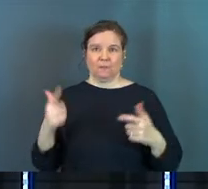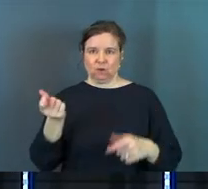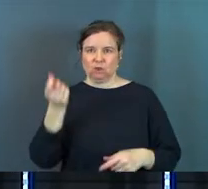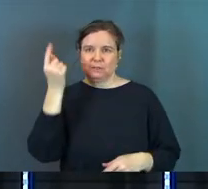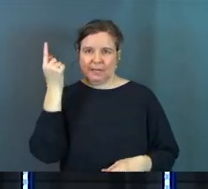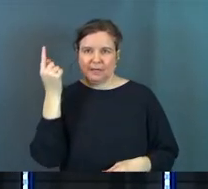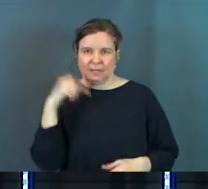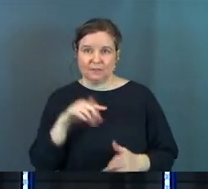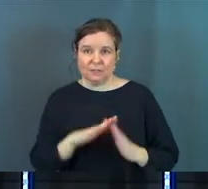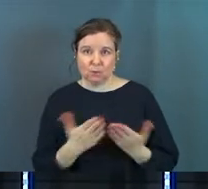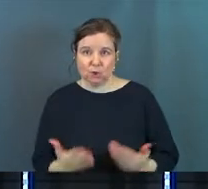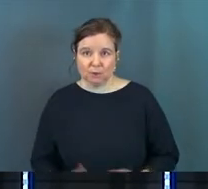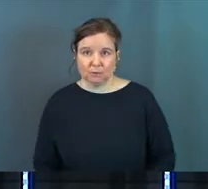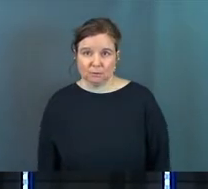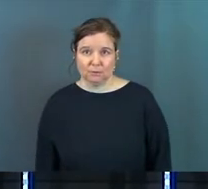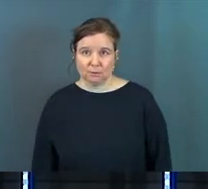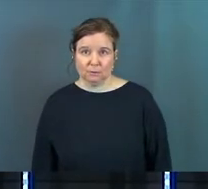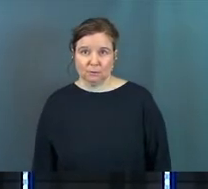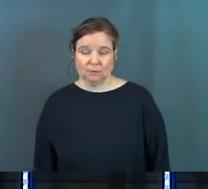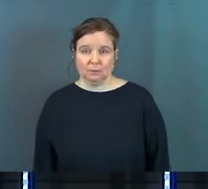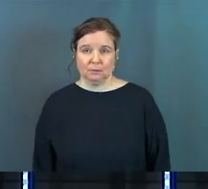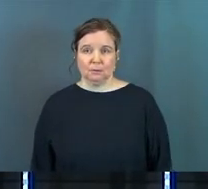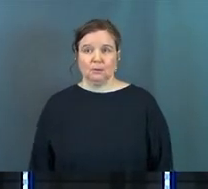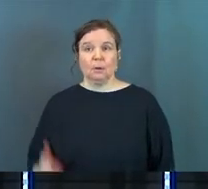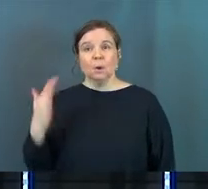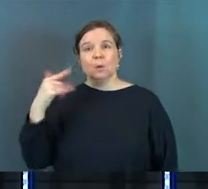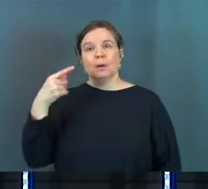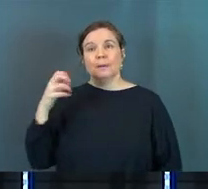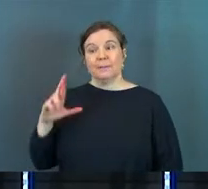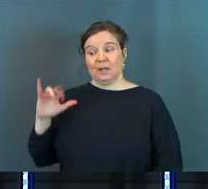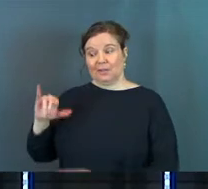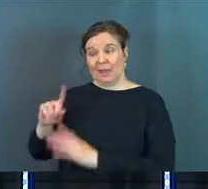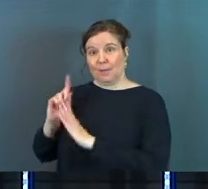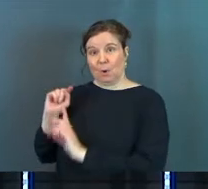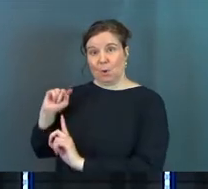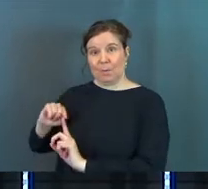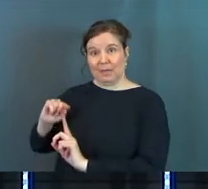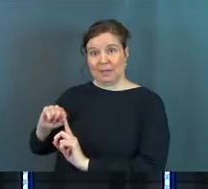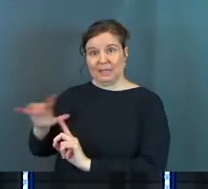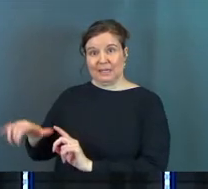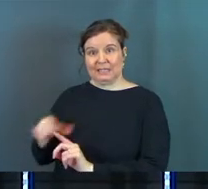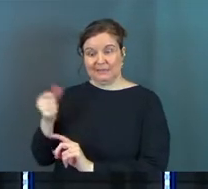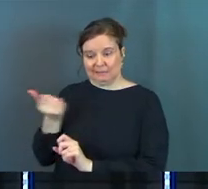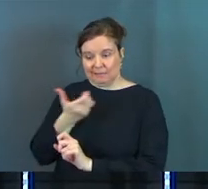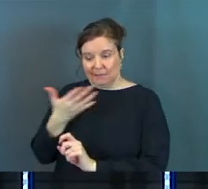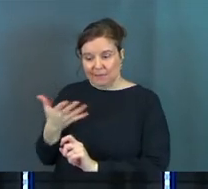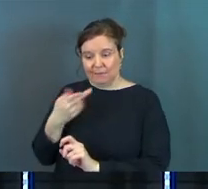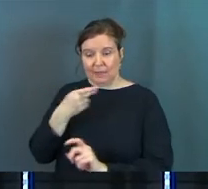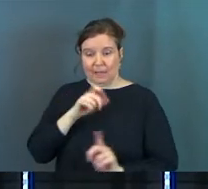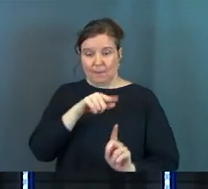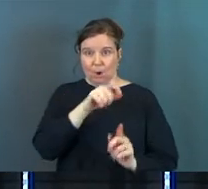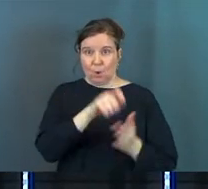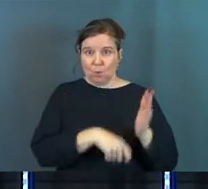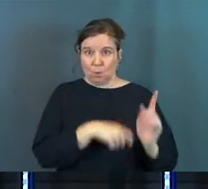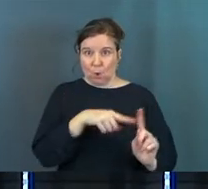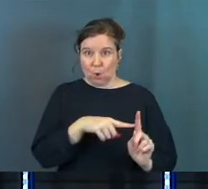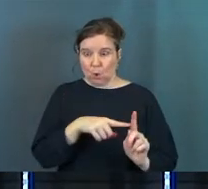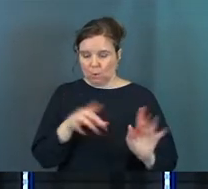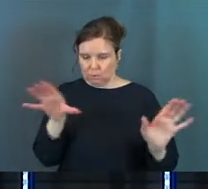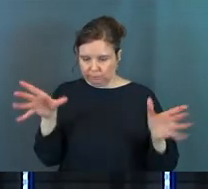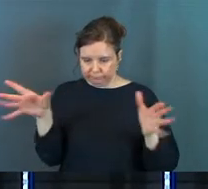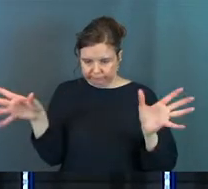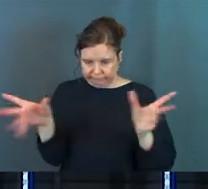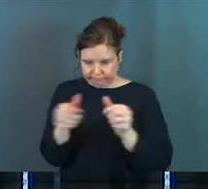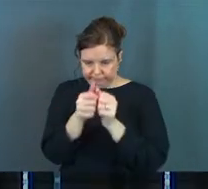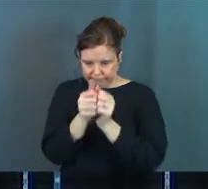your understanding of this book. Because Peter, in that moment, he takes everything that Paul wrote, puts it